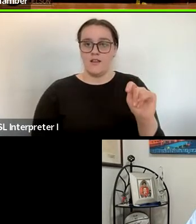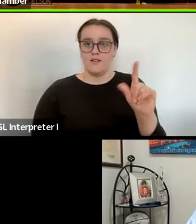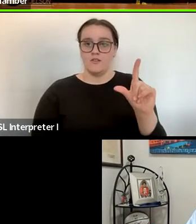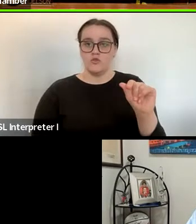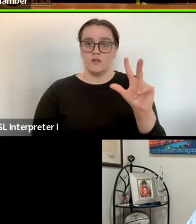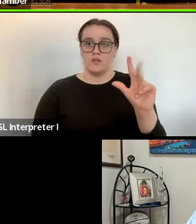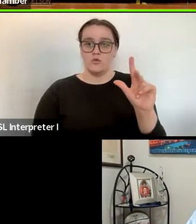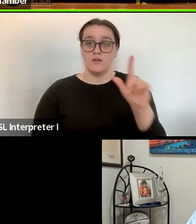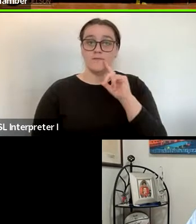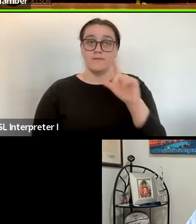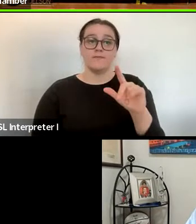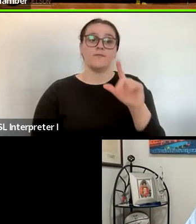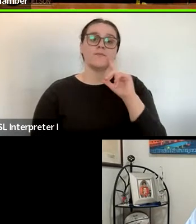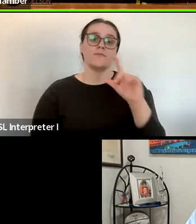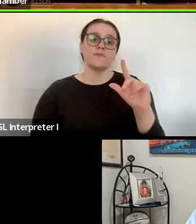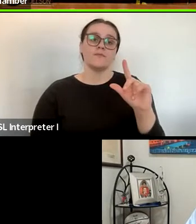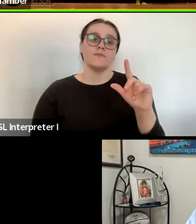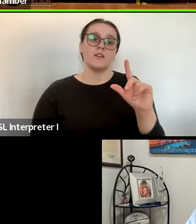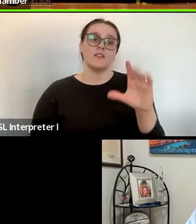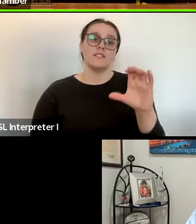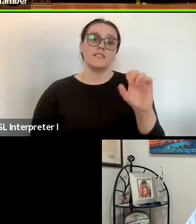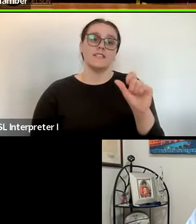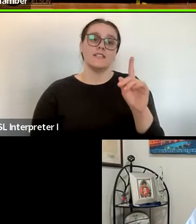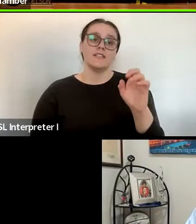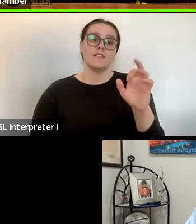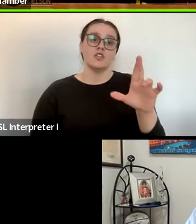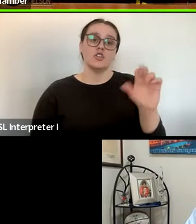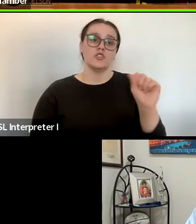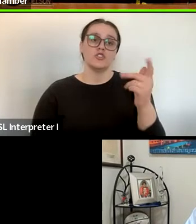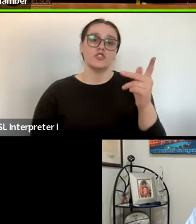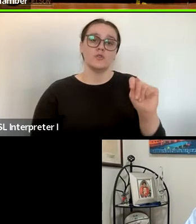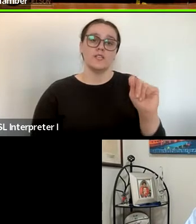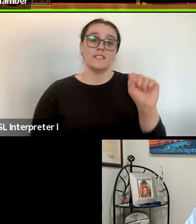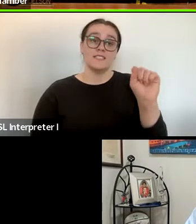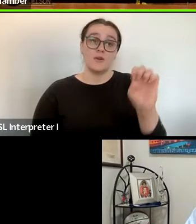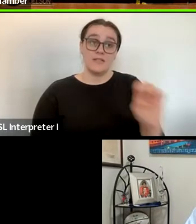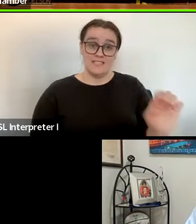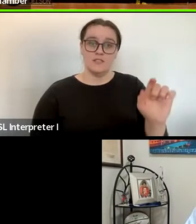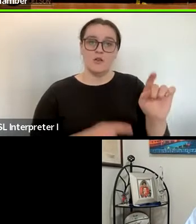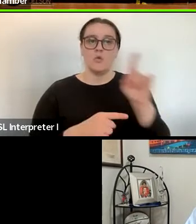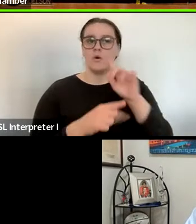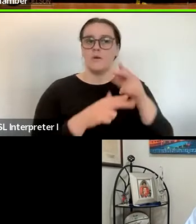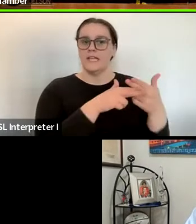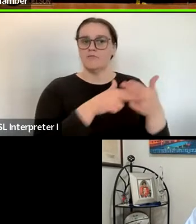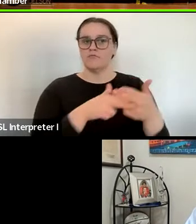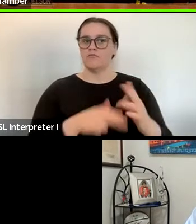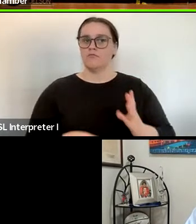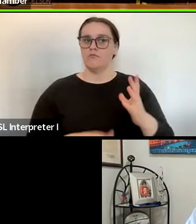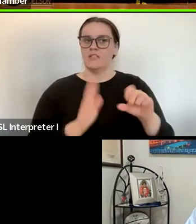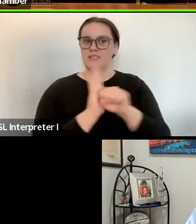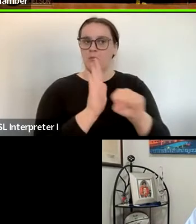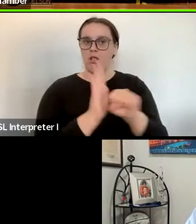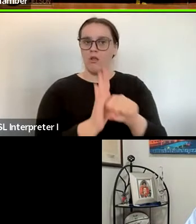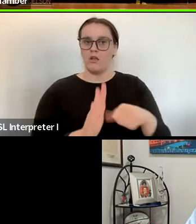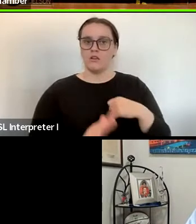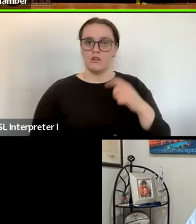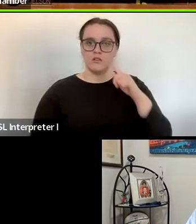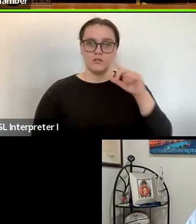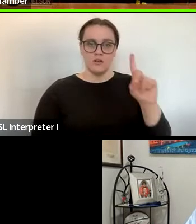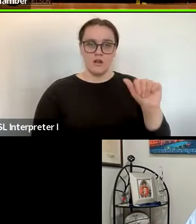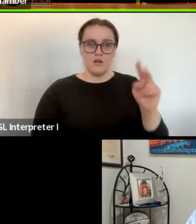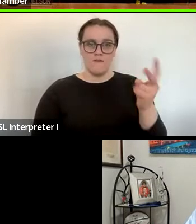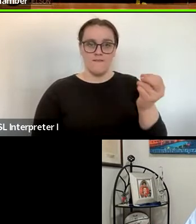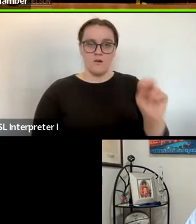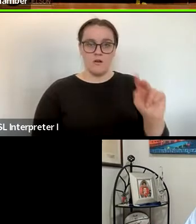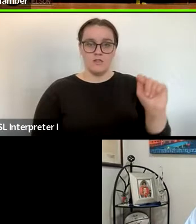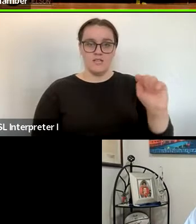Southeast as Devon T. McNeil the Third Way. A symbolic naming is for ceremonial